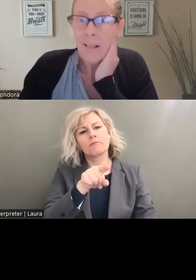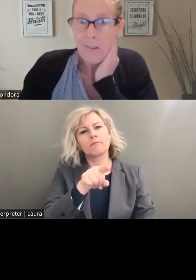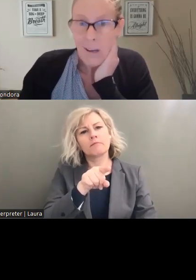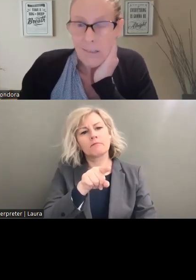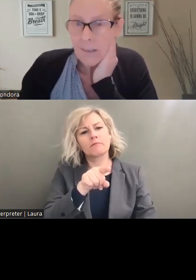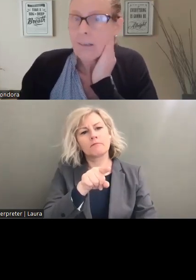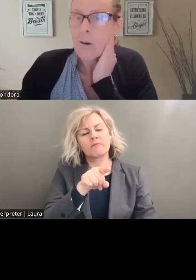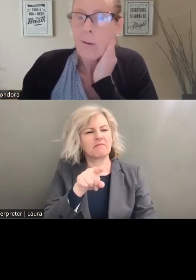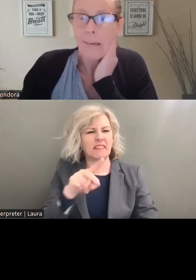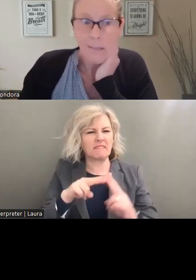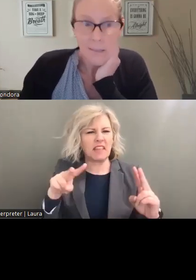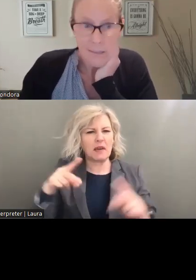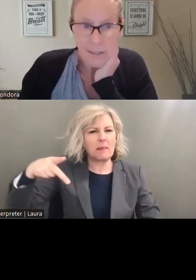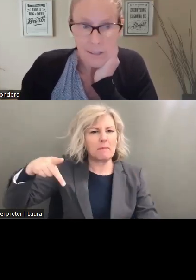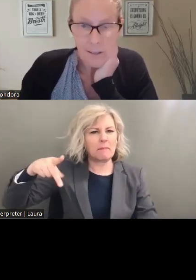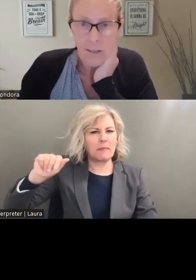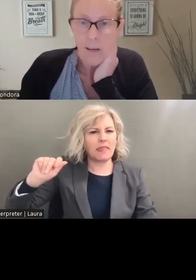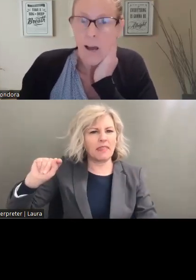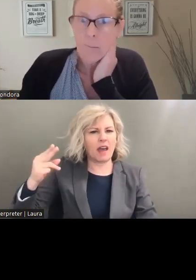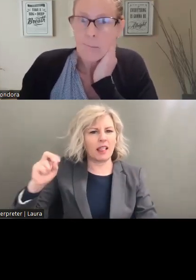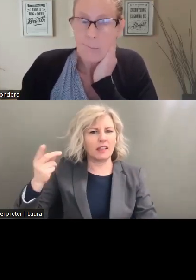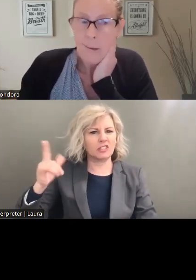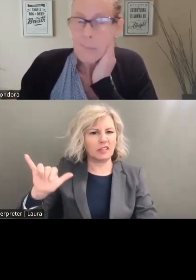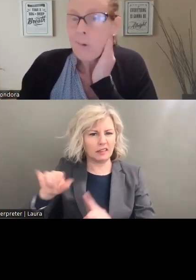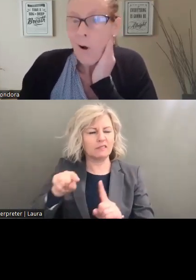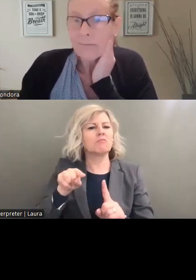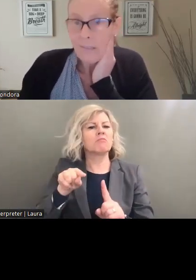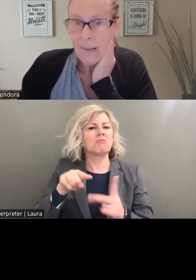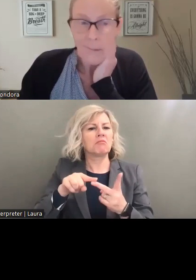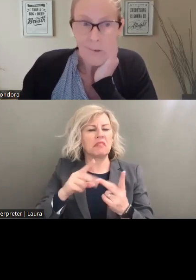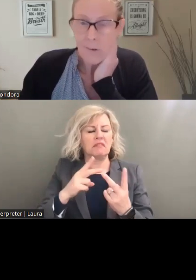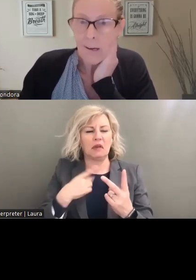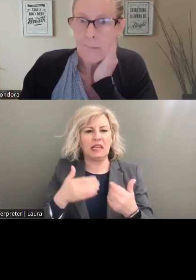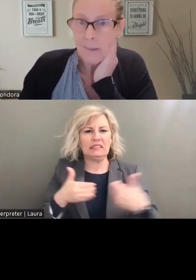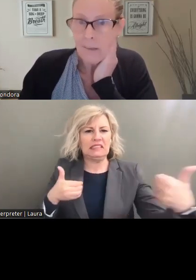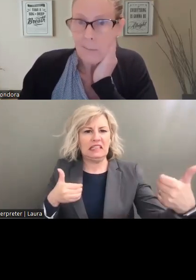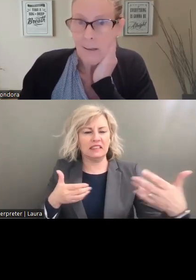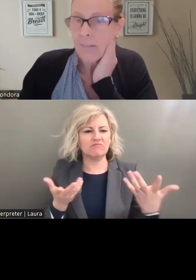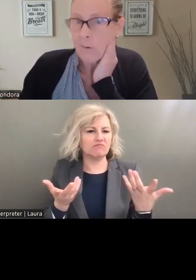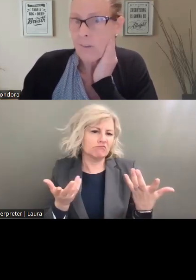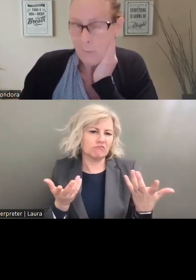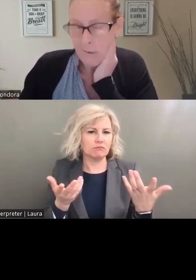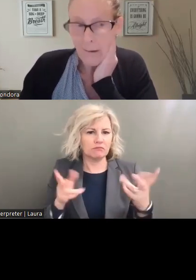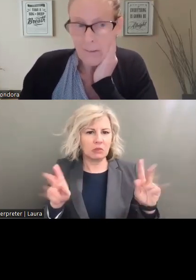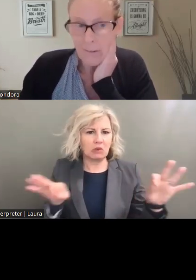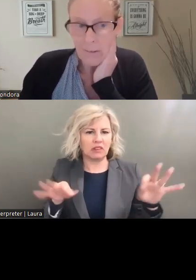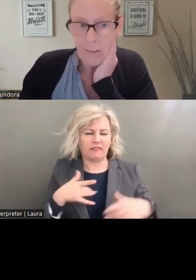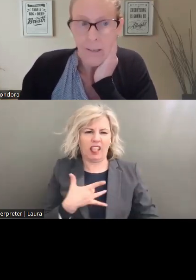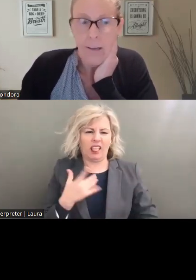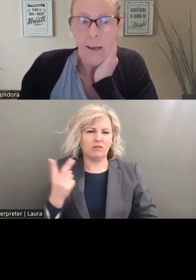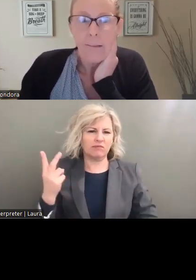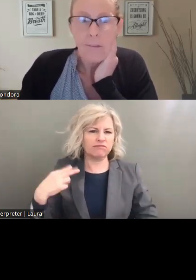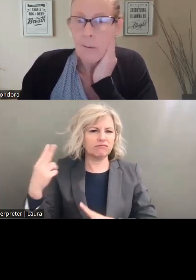quite pathologizing, quite distancing. People will often say to be described in this way feels